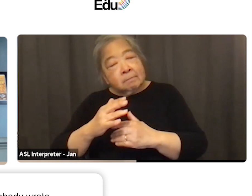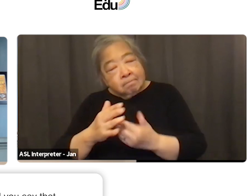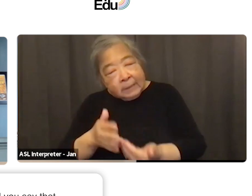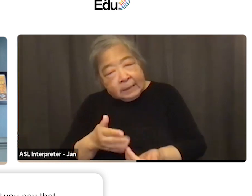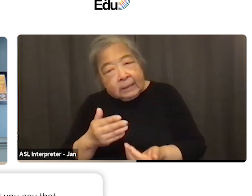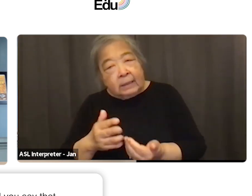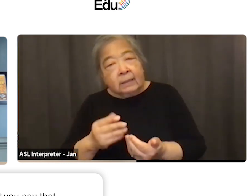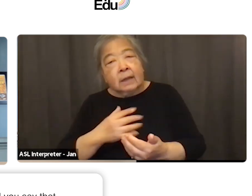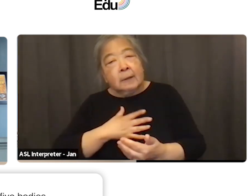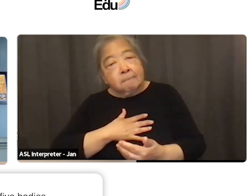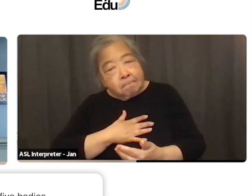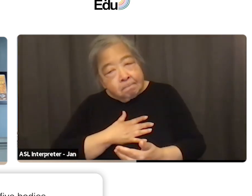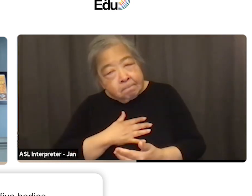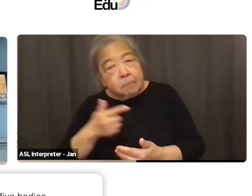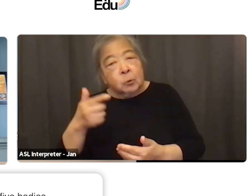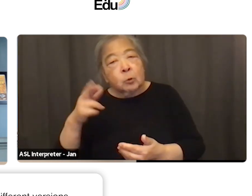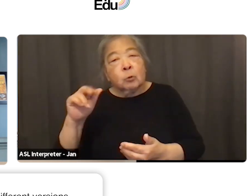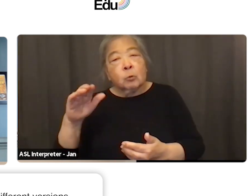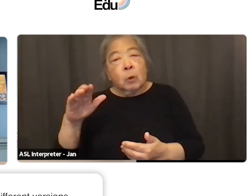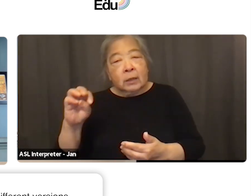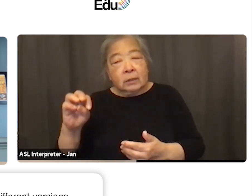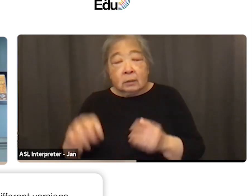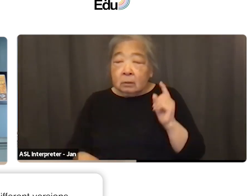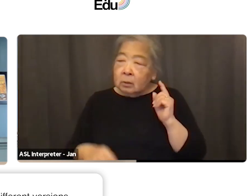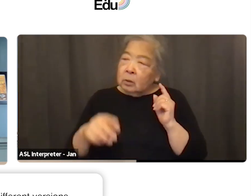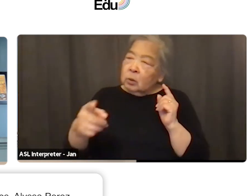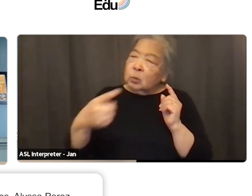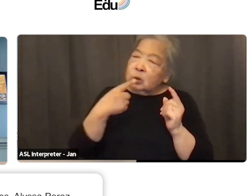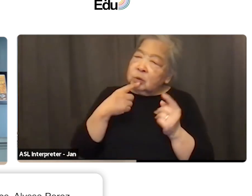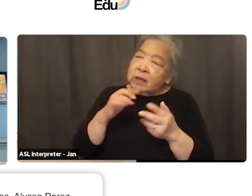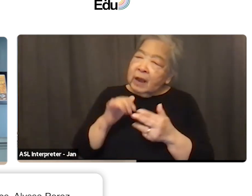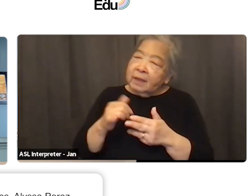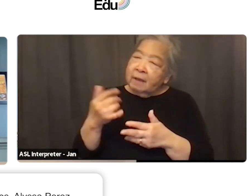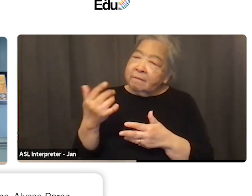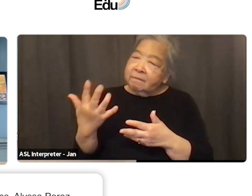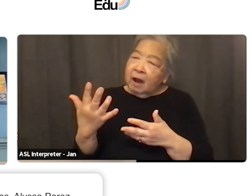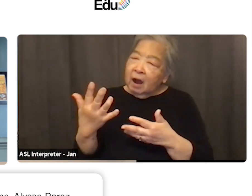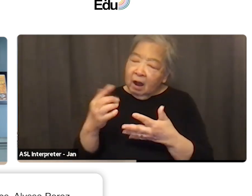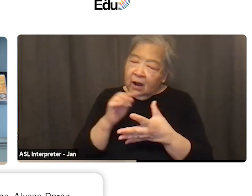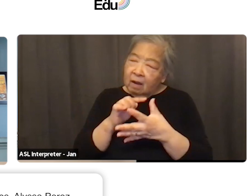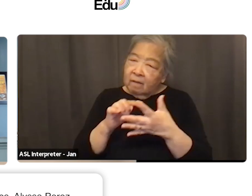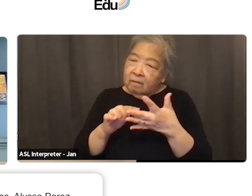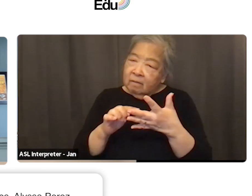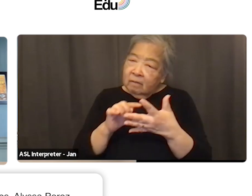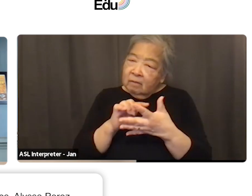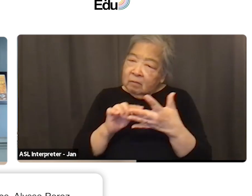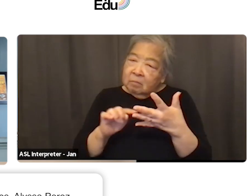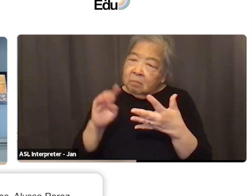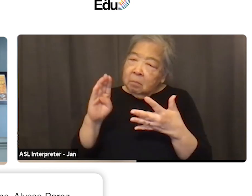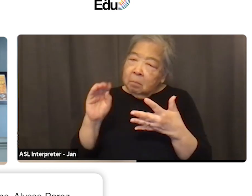Somebody wrote, would you say that the 5 bodies are like different versions of ourselves? Alyssa Perez.